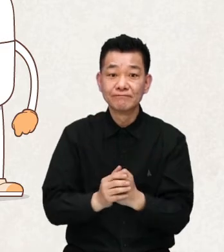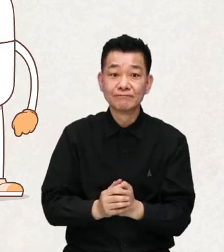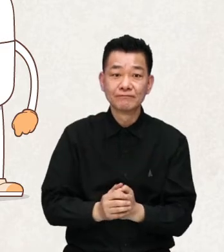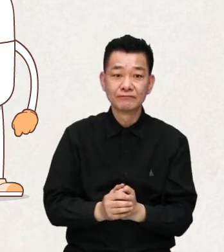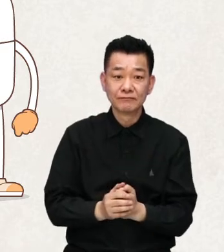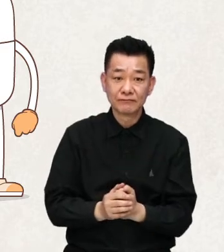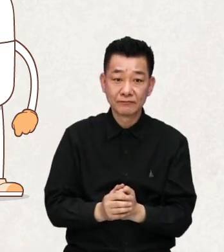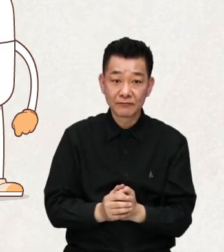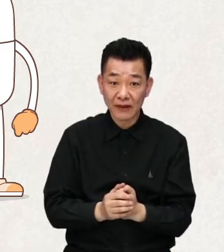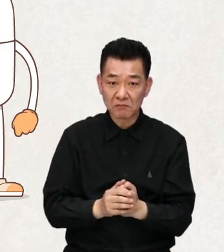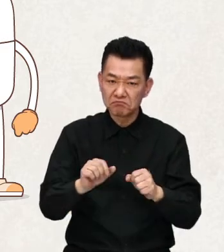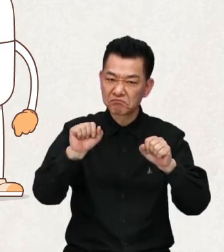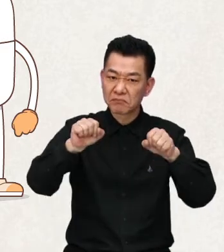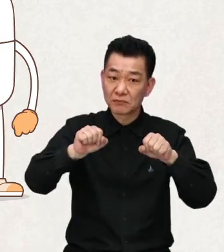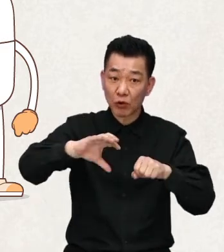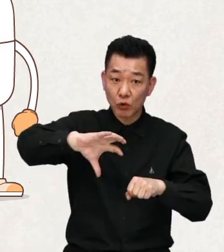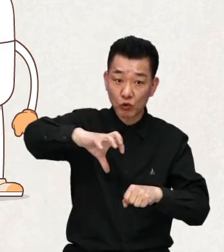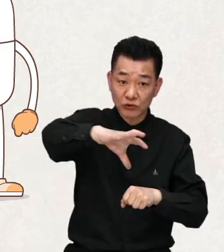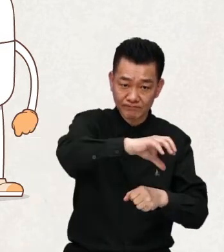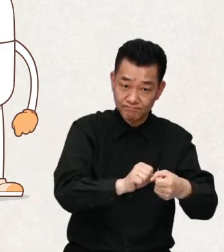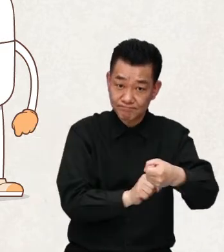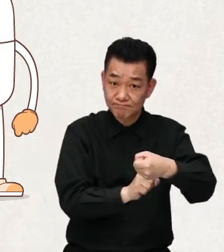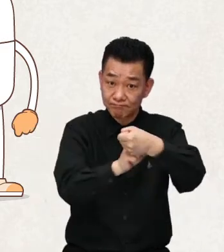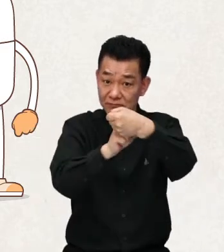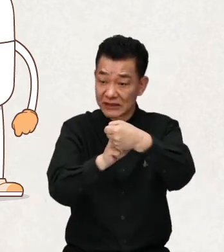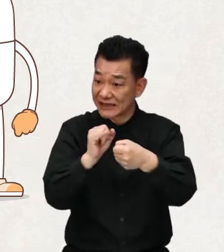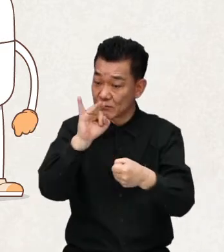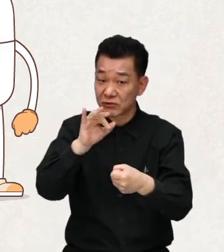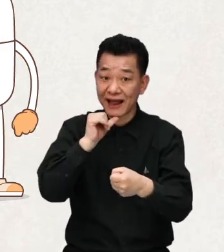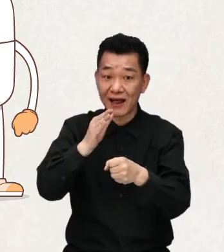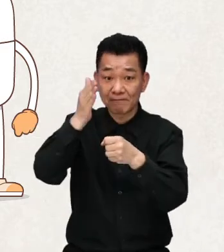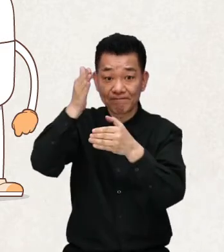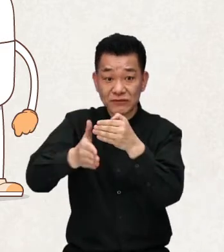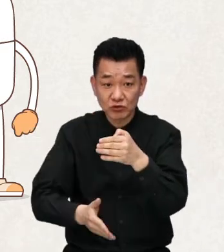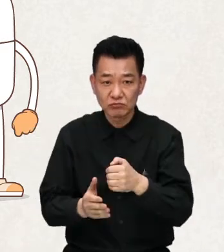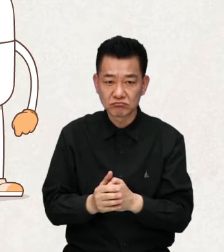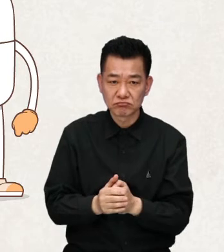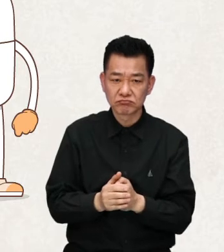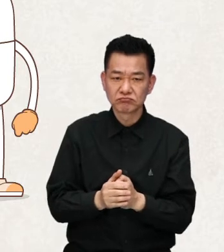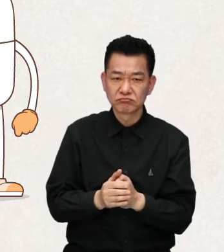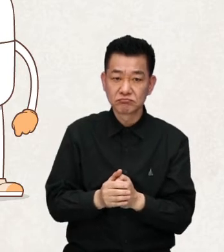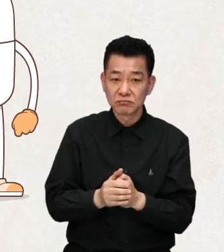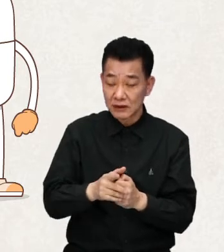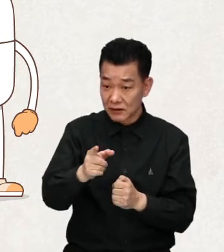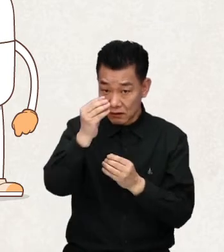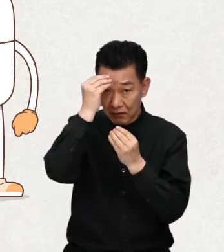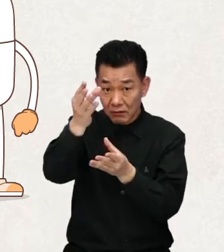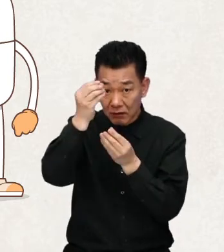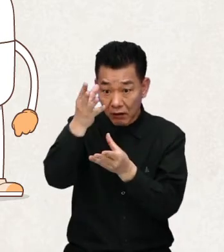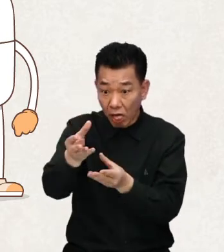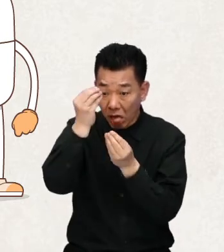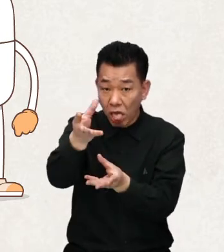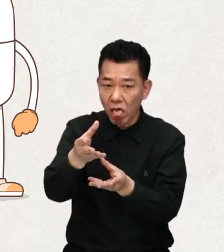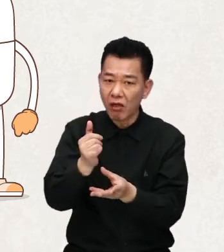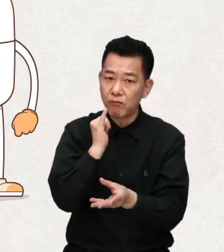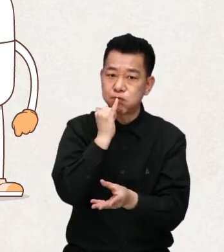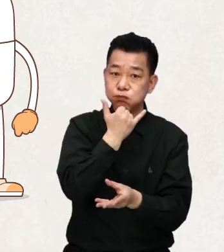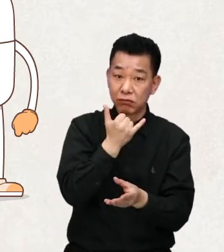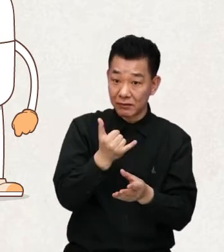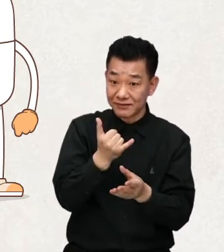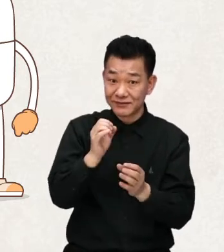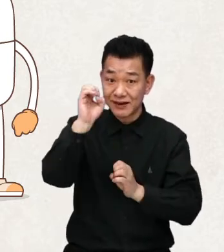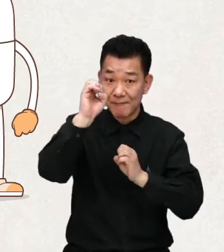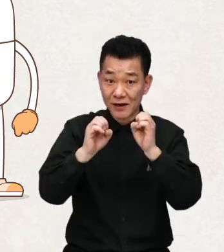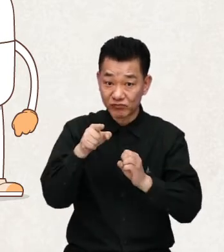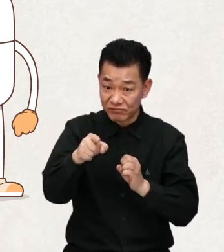committee. All available domestic remedies have not been exhausted. The communication constitutes an abuse of the right